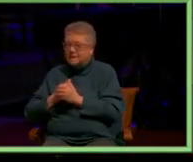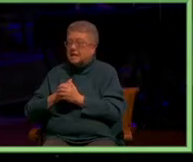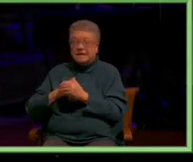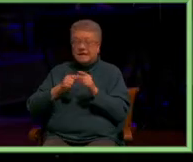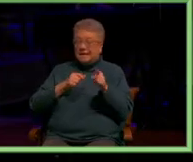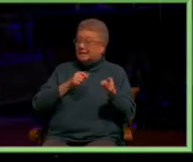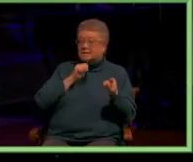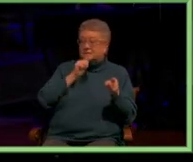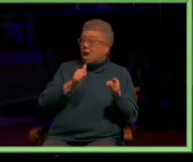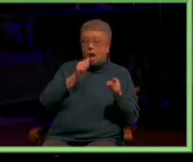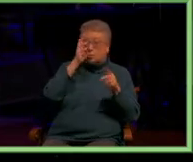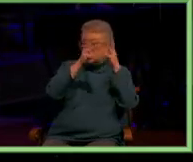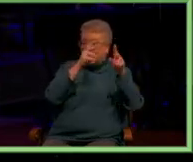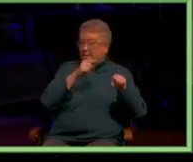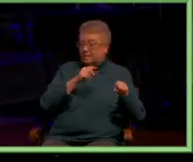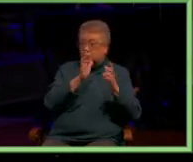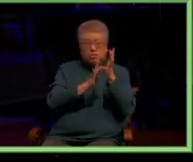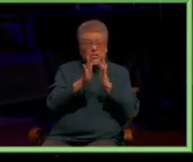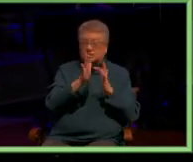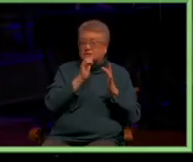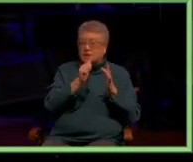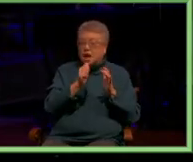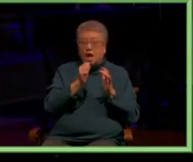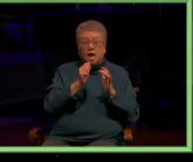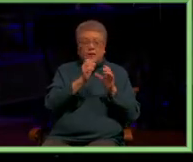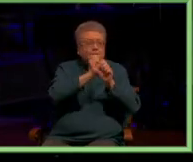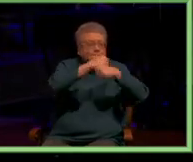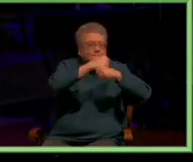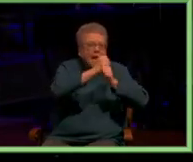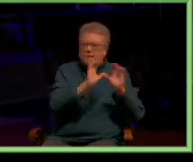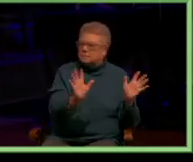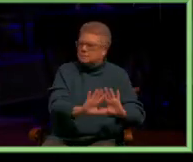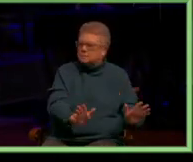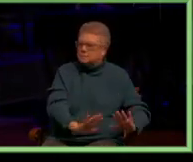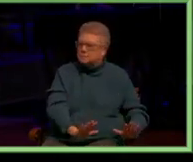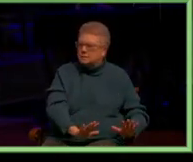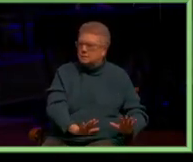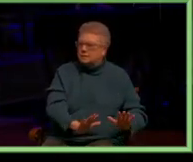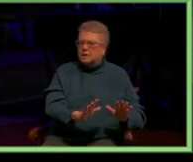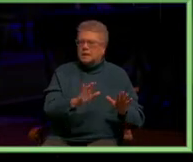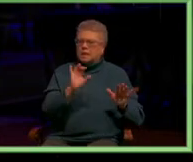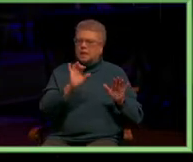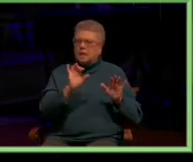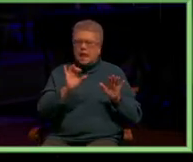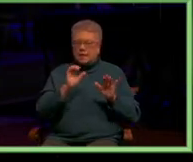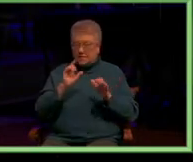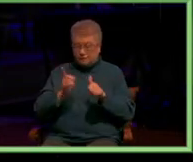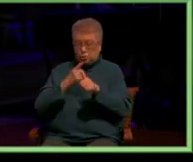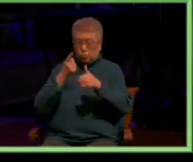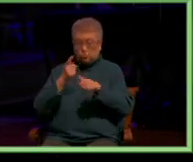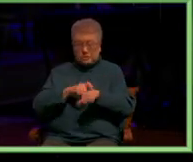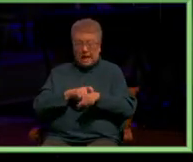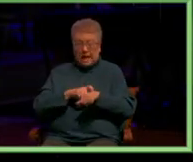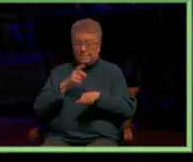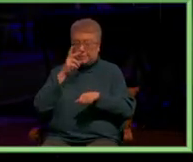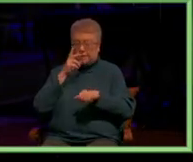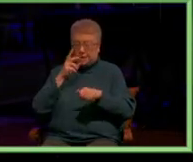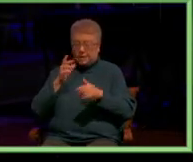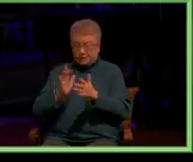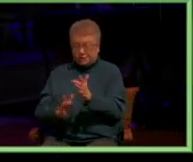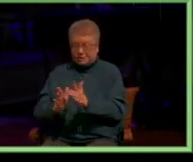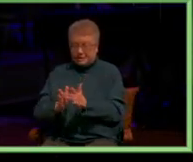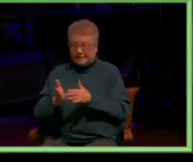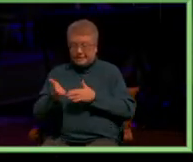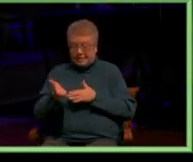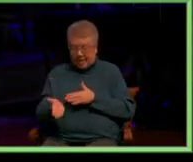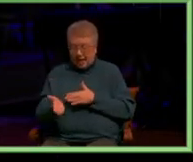created. Jesus did not come into existence in the barn, the stable, the spare room with